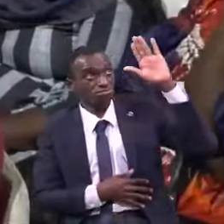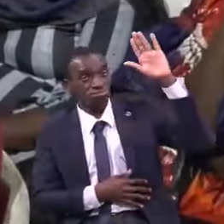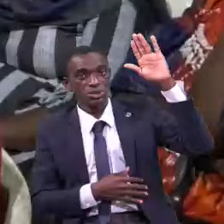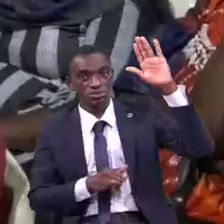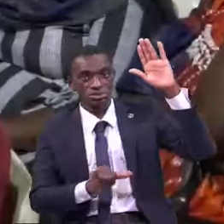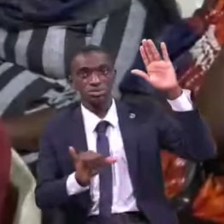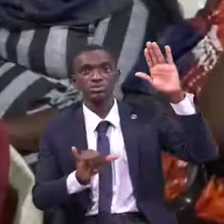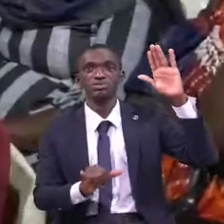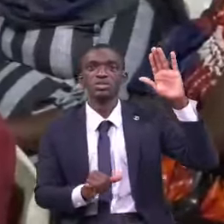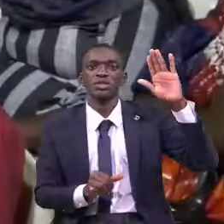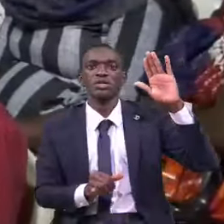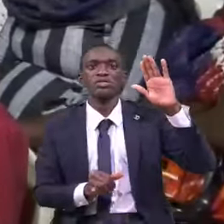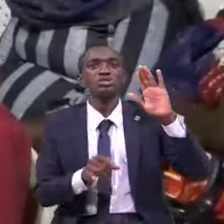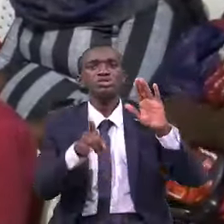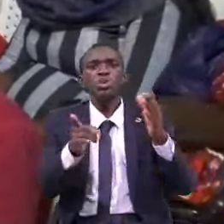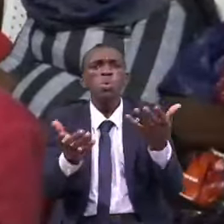Ready, stand up.